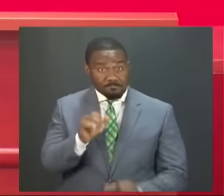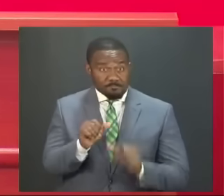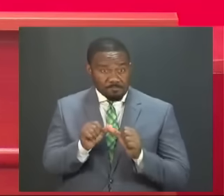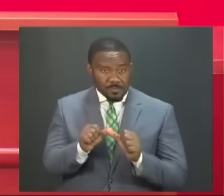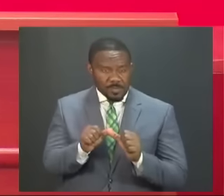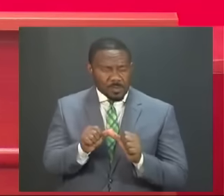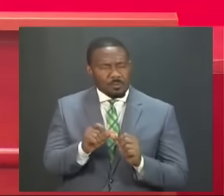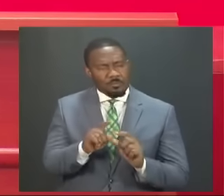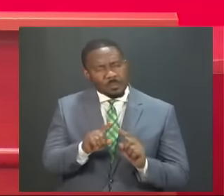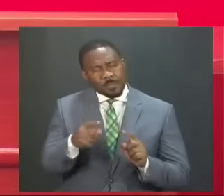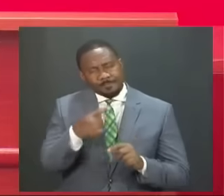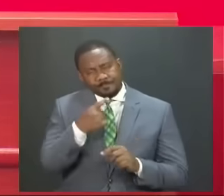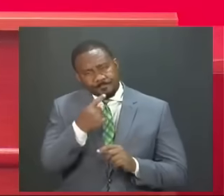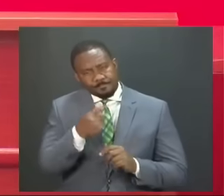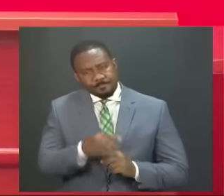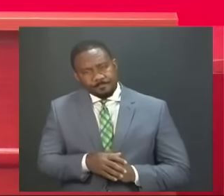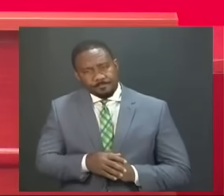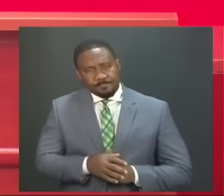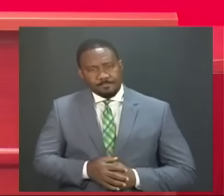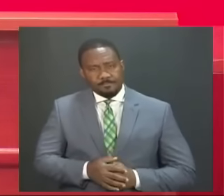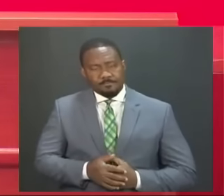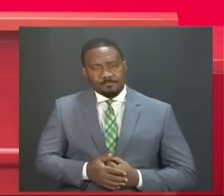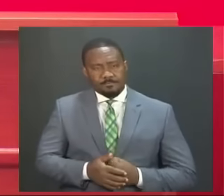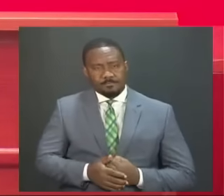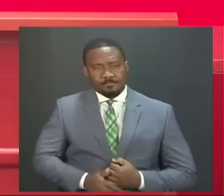Honourable members,